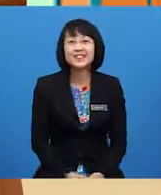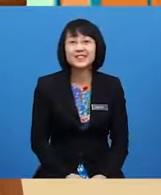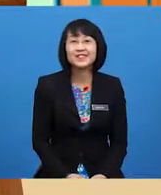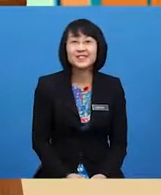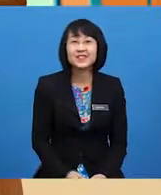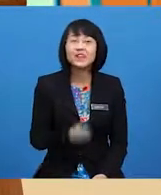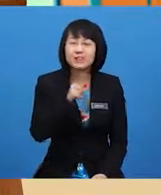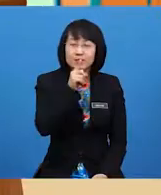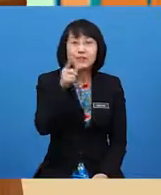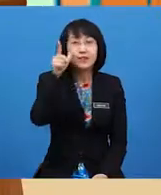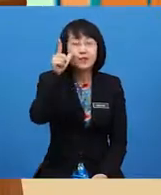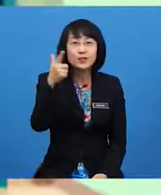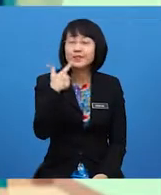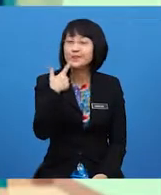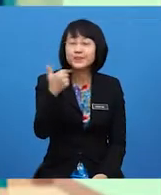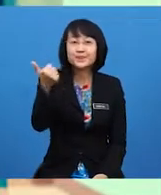look yummy.